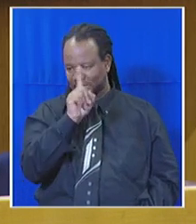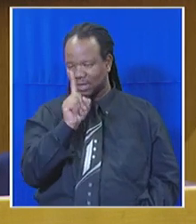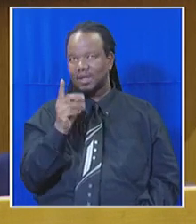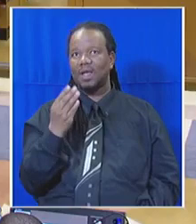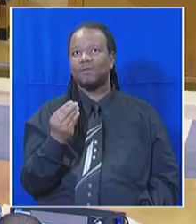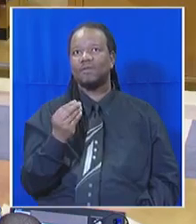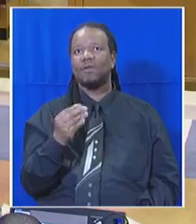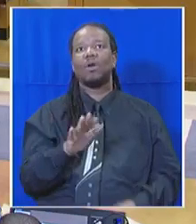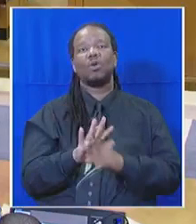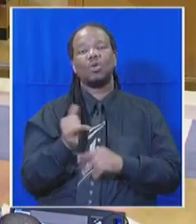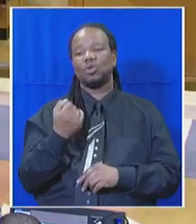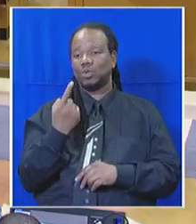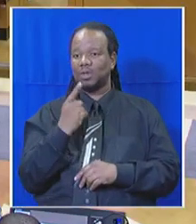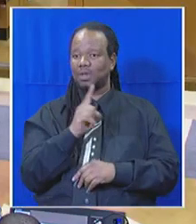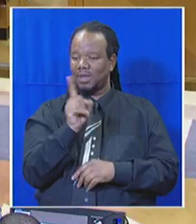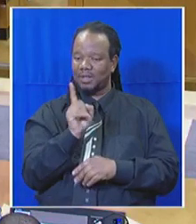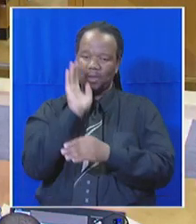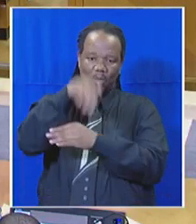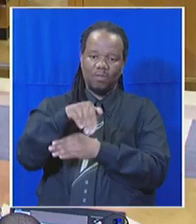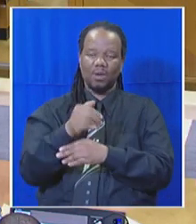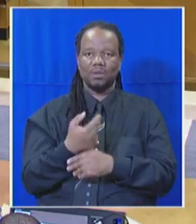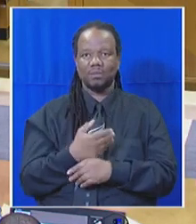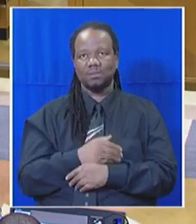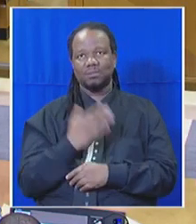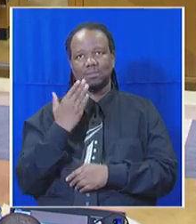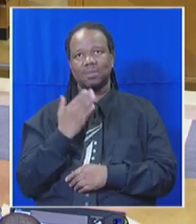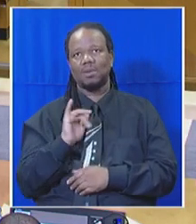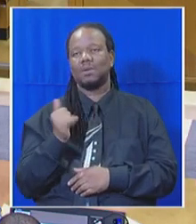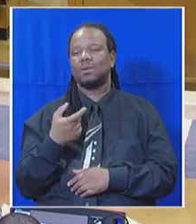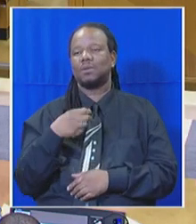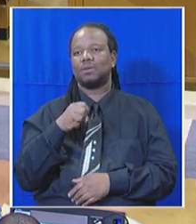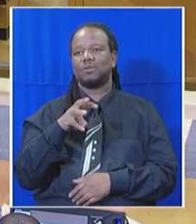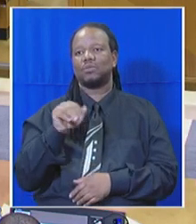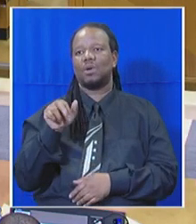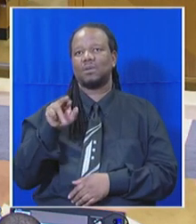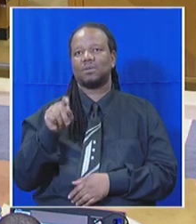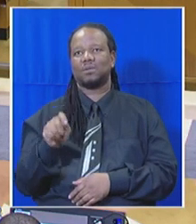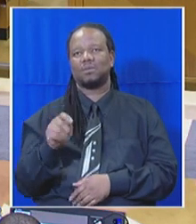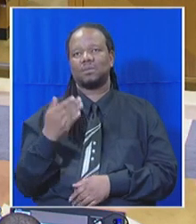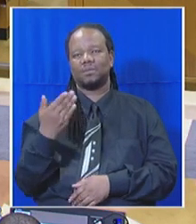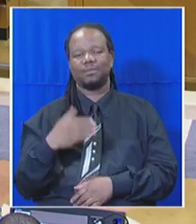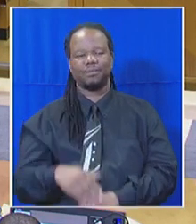8 seconds over the time allocated to you, honorable member. Honorable Swart.